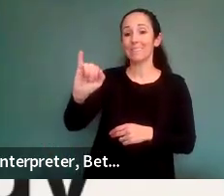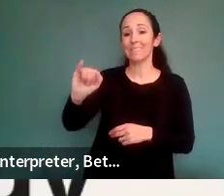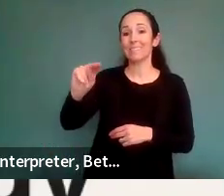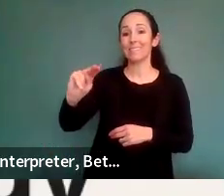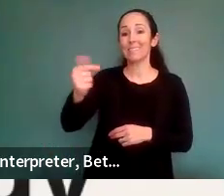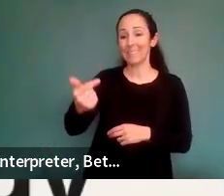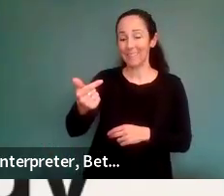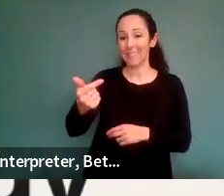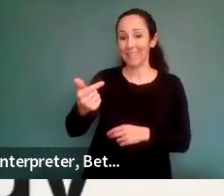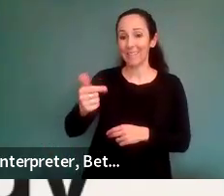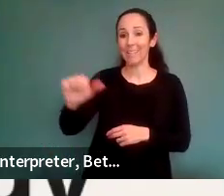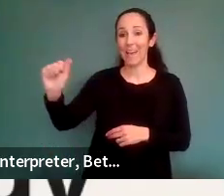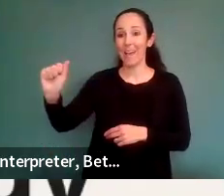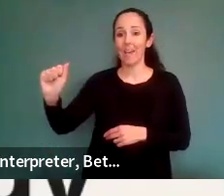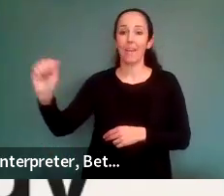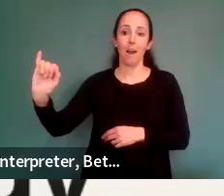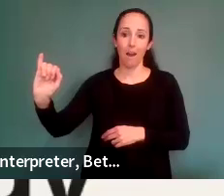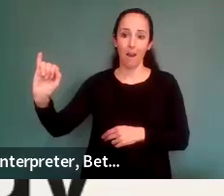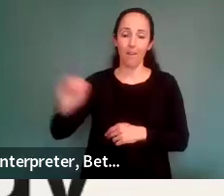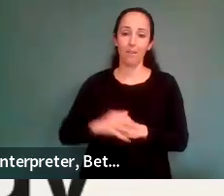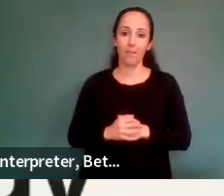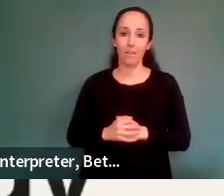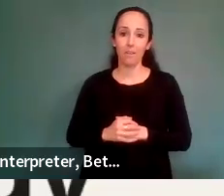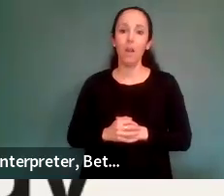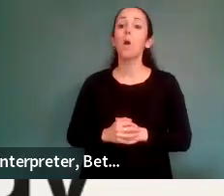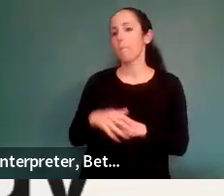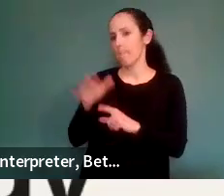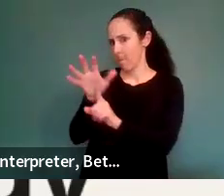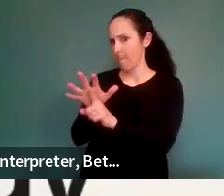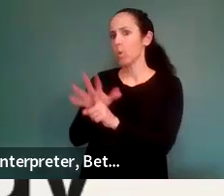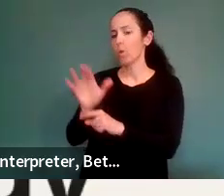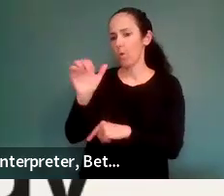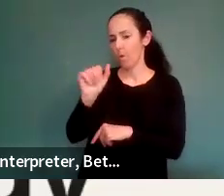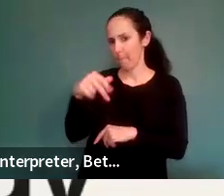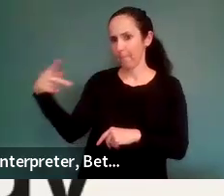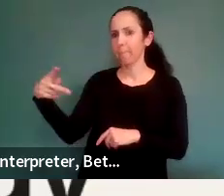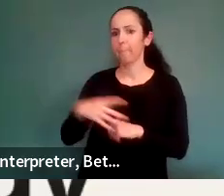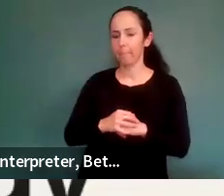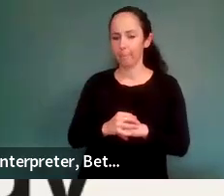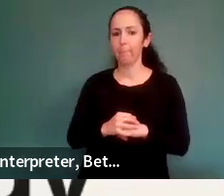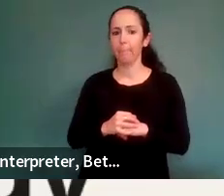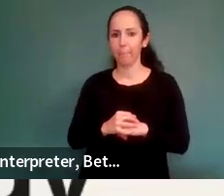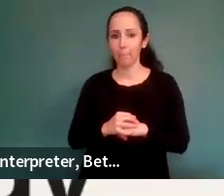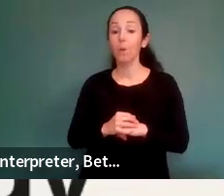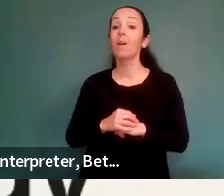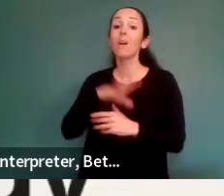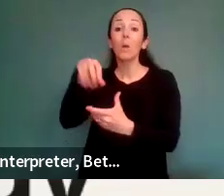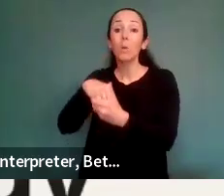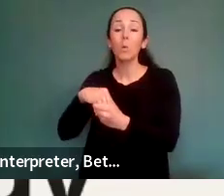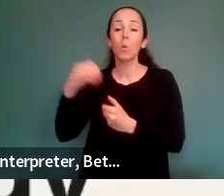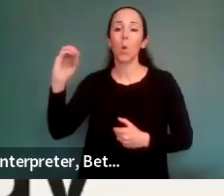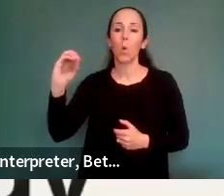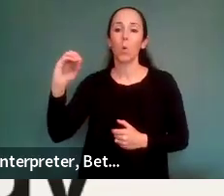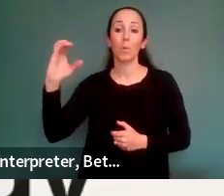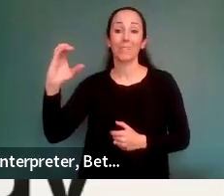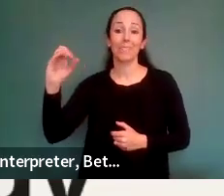SEEING, Seeing AI. Very popular app. It has OCR, meaning